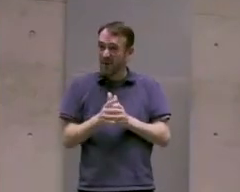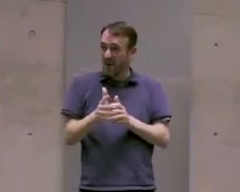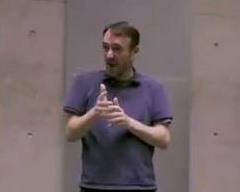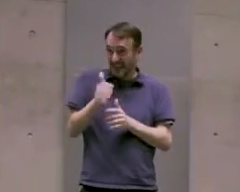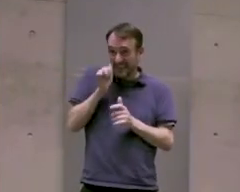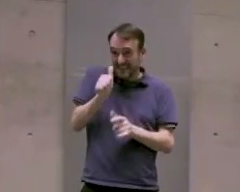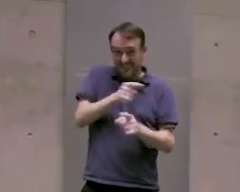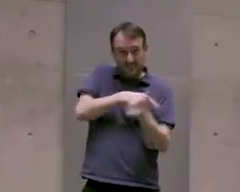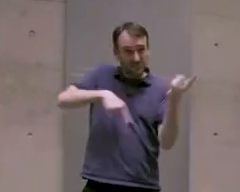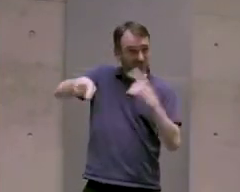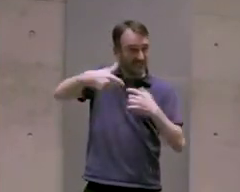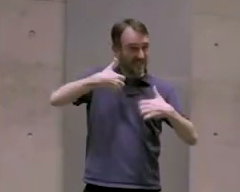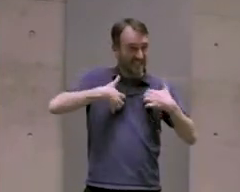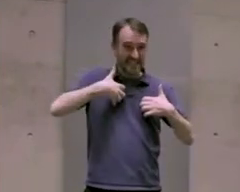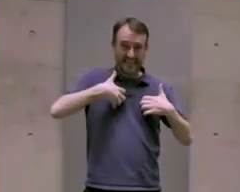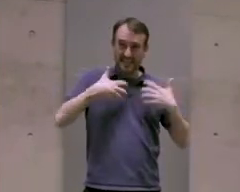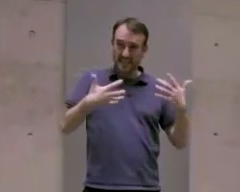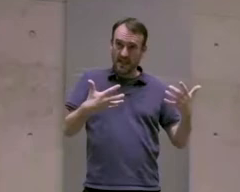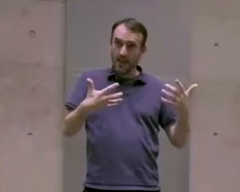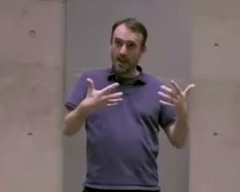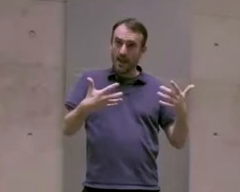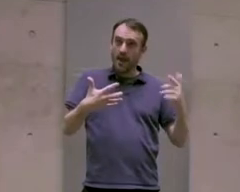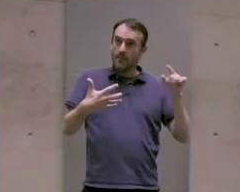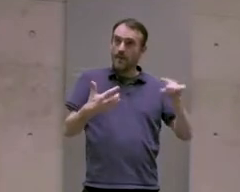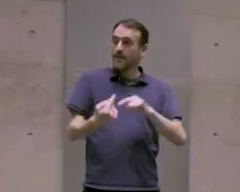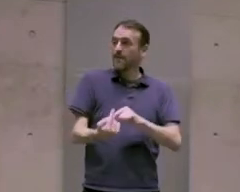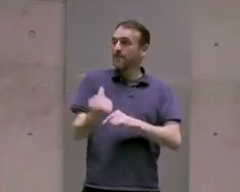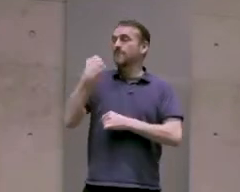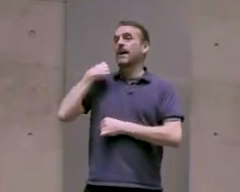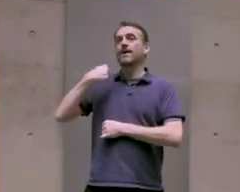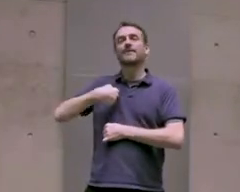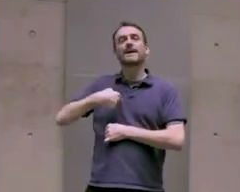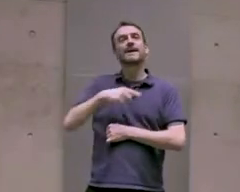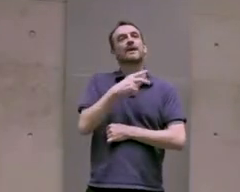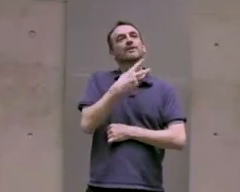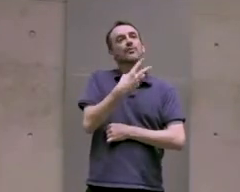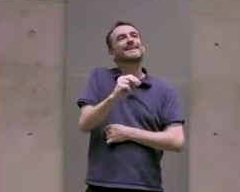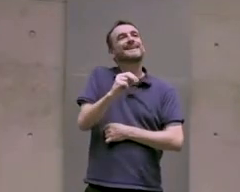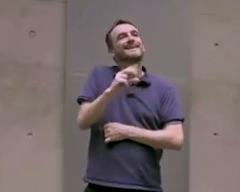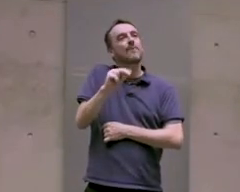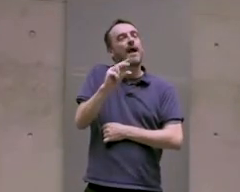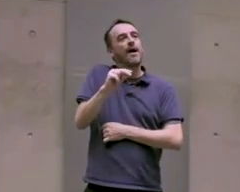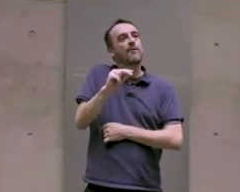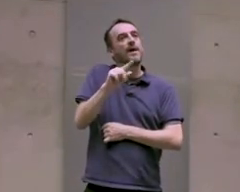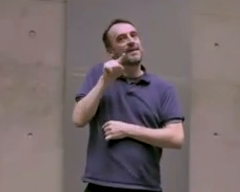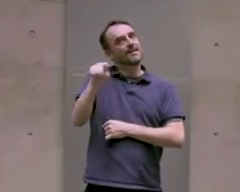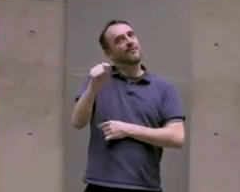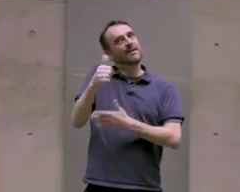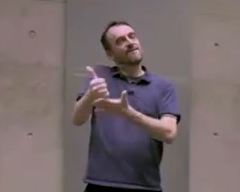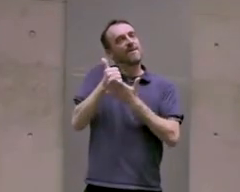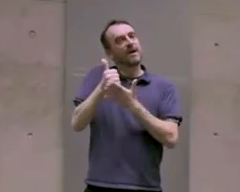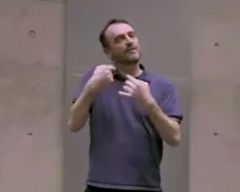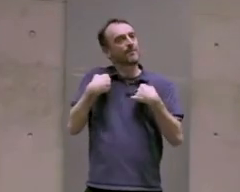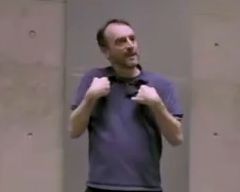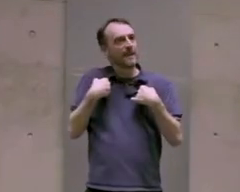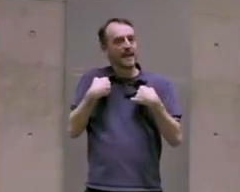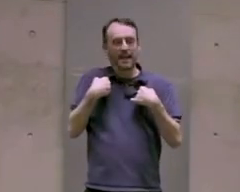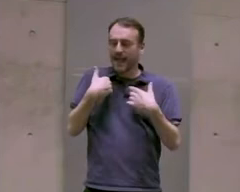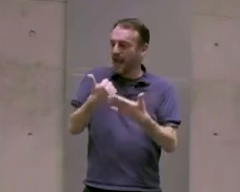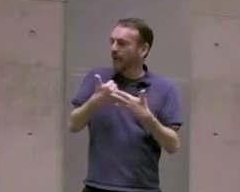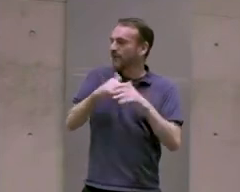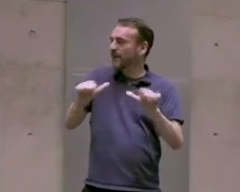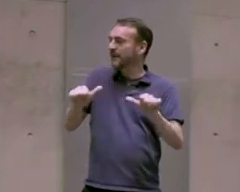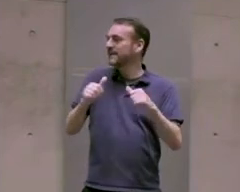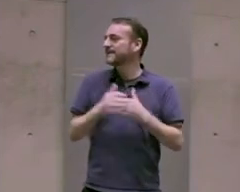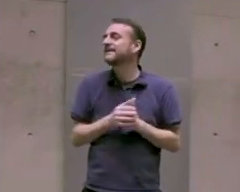that. But that's, I needed to hear that back in 2012 to answer your question. That was definitely a piece of advice that was useful to me. And then I went and made a Metal Gear